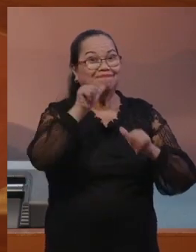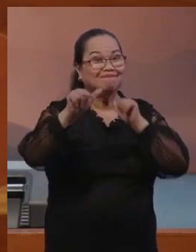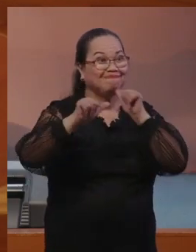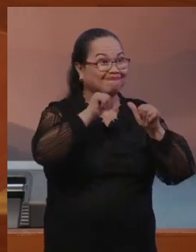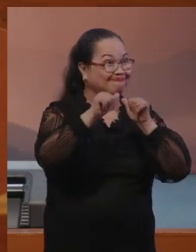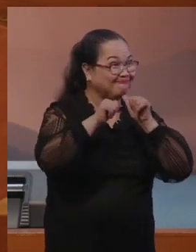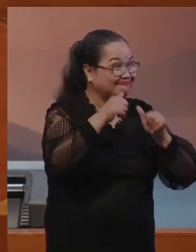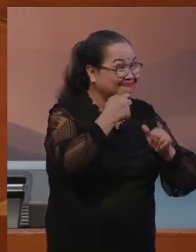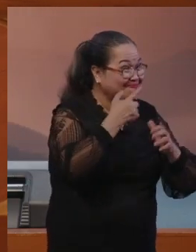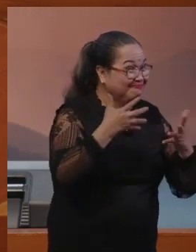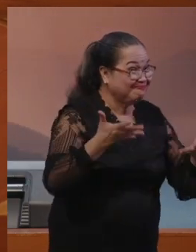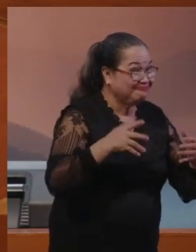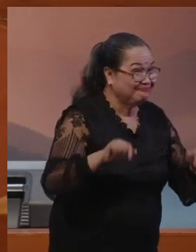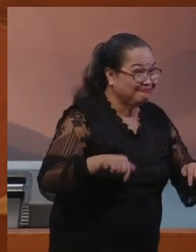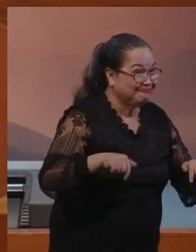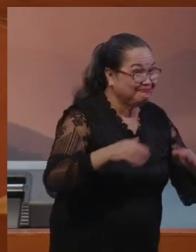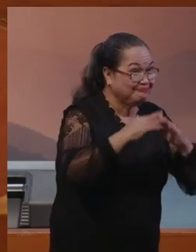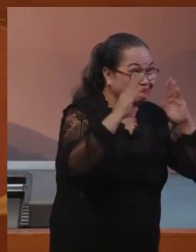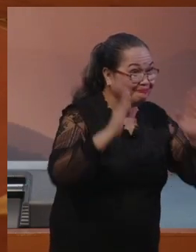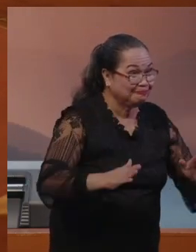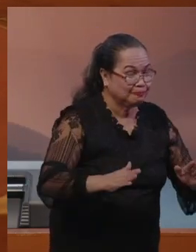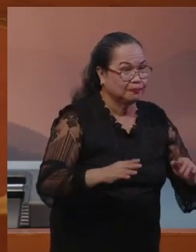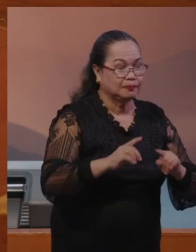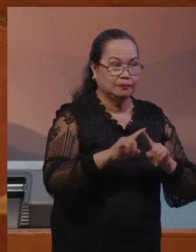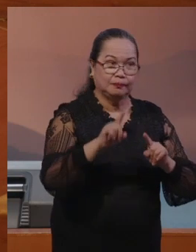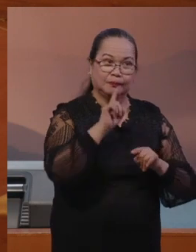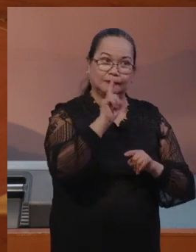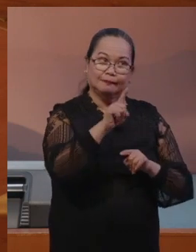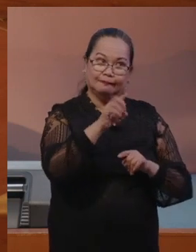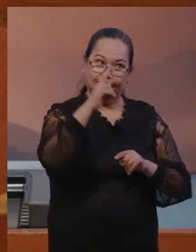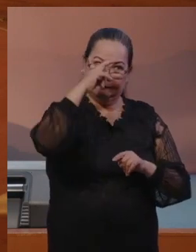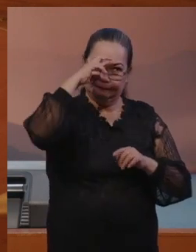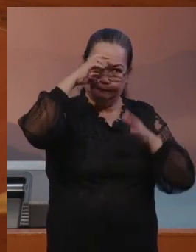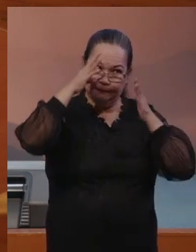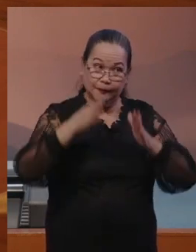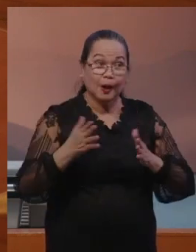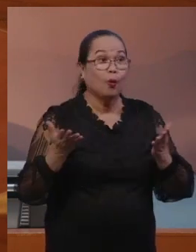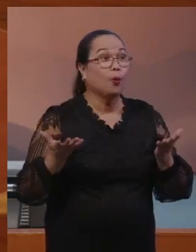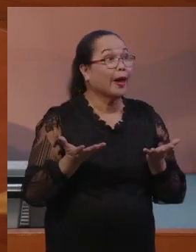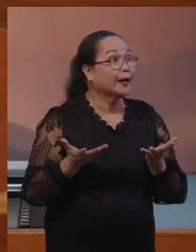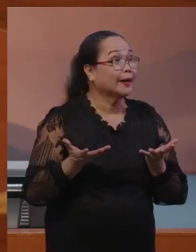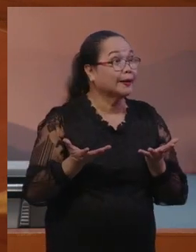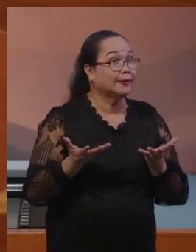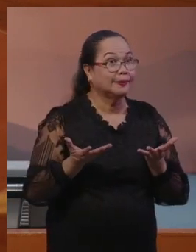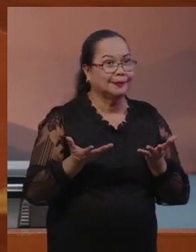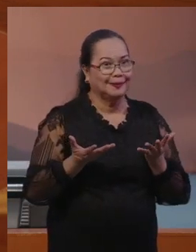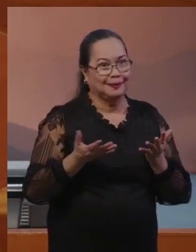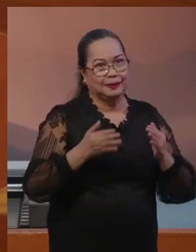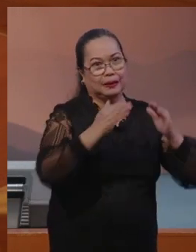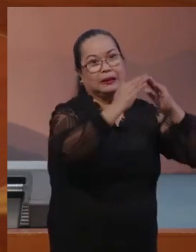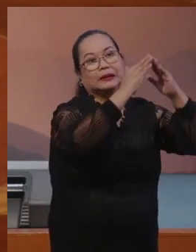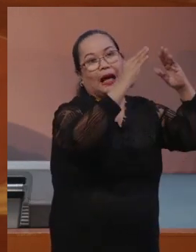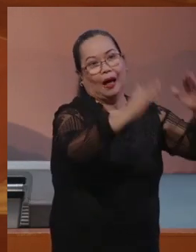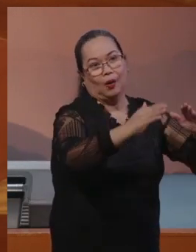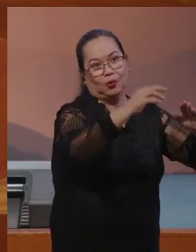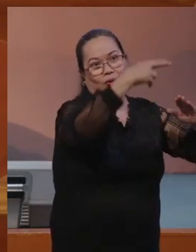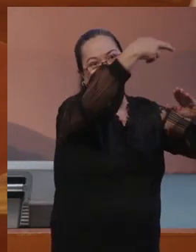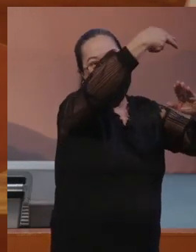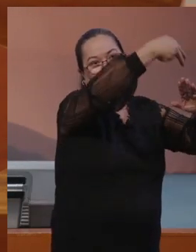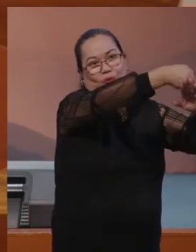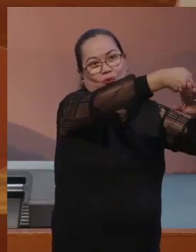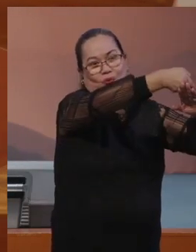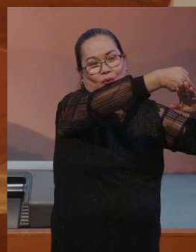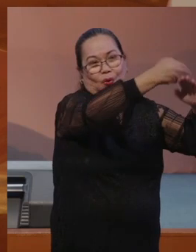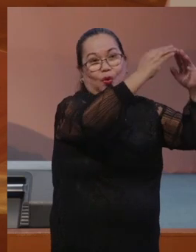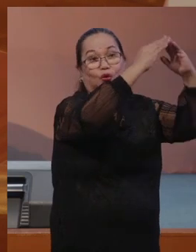Hanapin nyo sila doon. Pero yung mga spies, nasaan? Nasa bahay niya. Nasa bubong